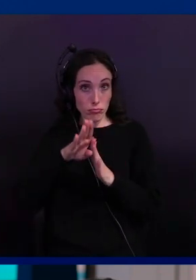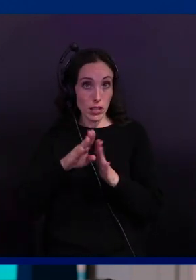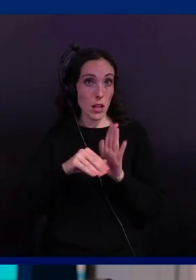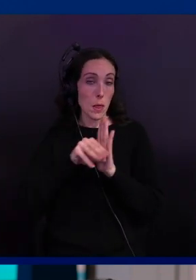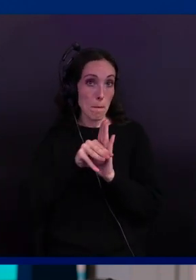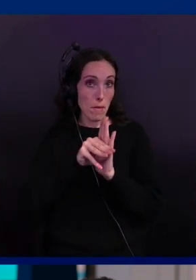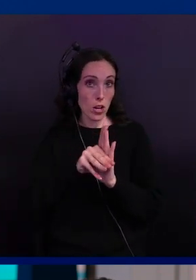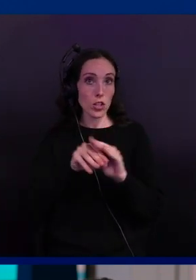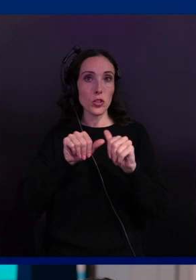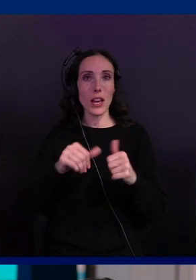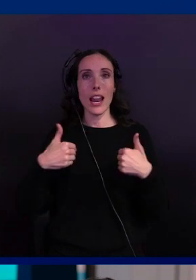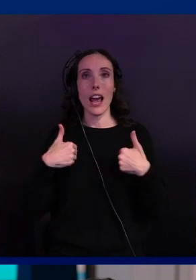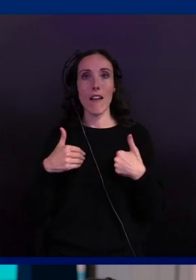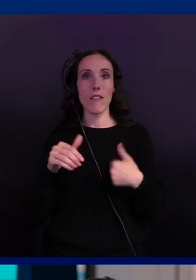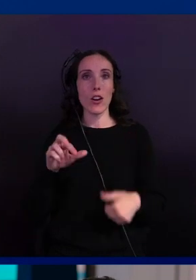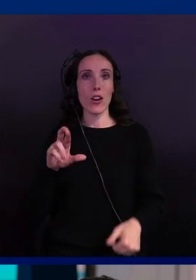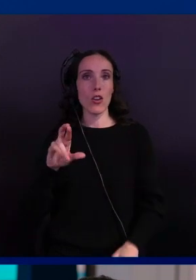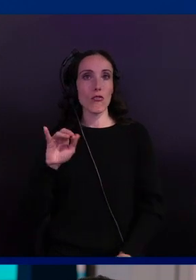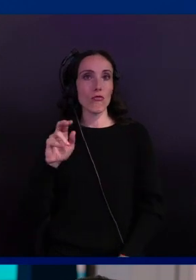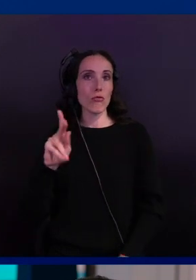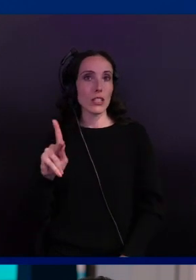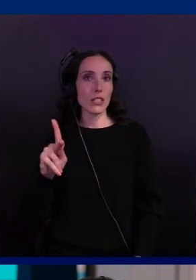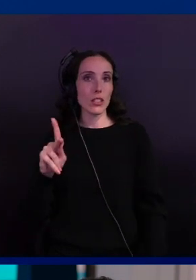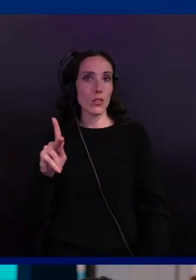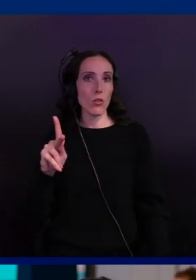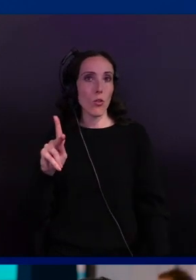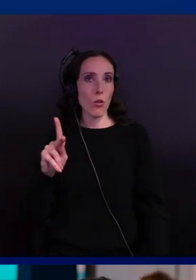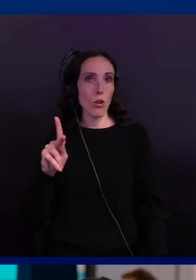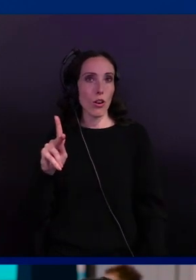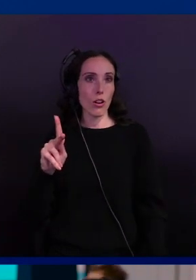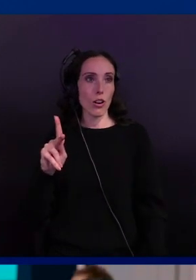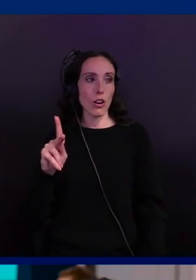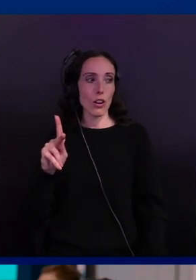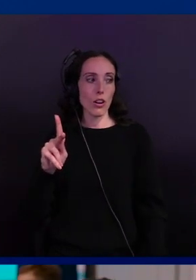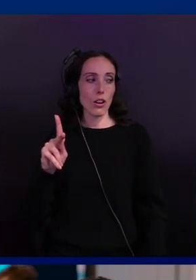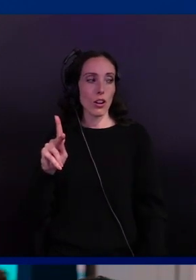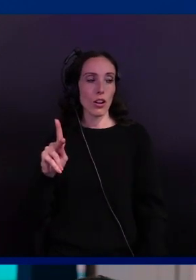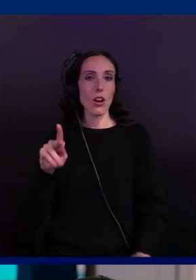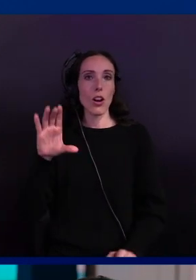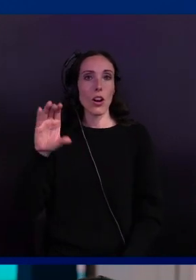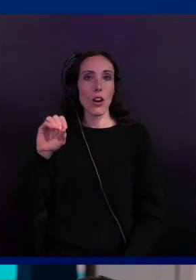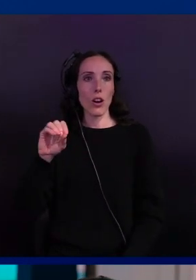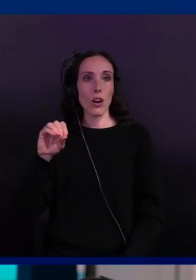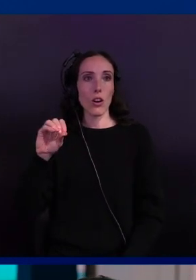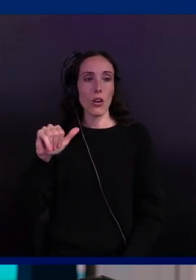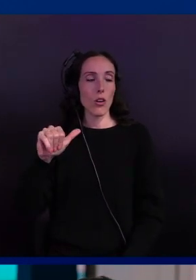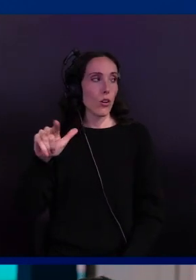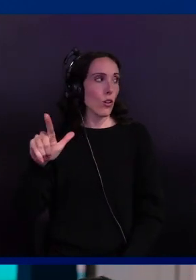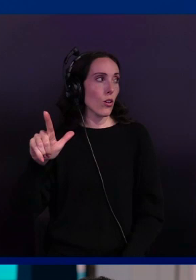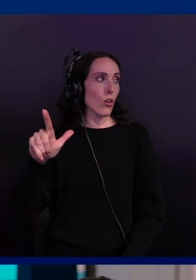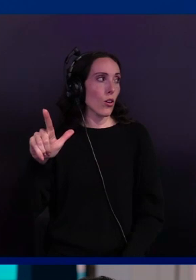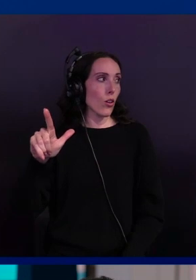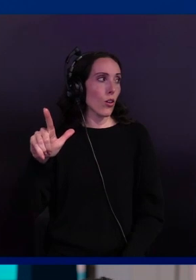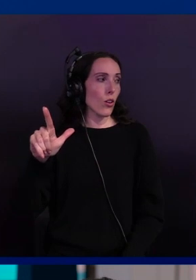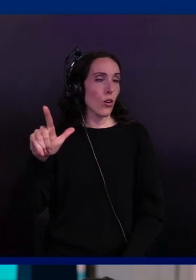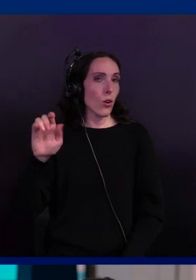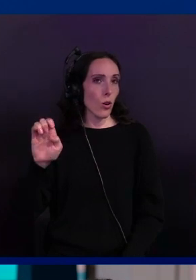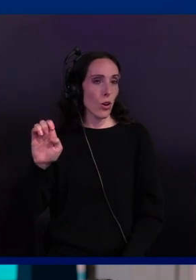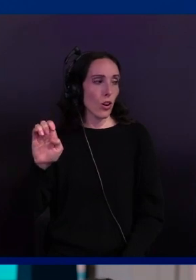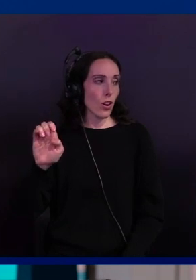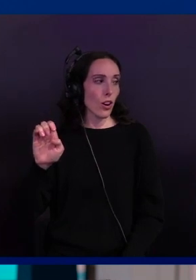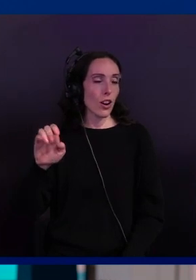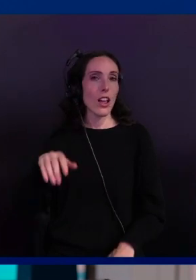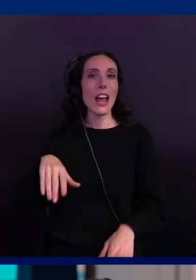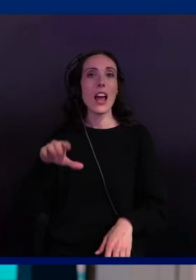the risk score. If it is a high risk score, let's take an example of user registration. You can just block that user coming into the registration. And if it is